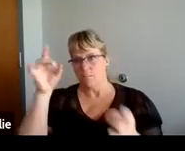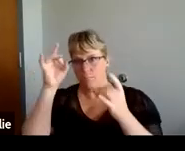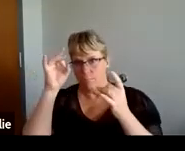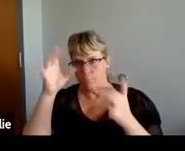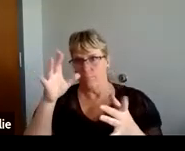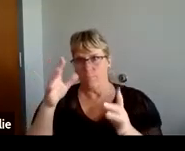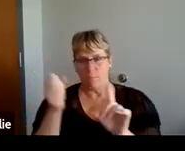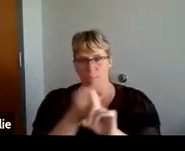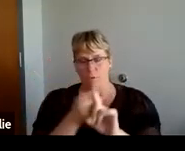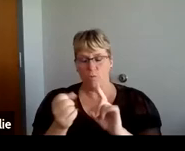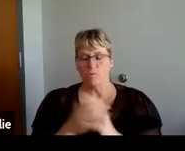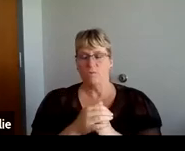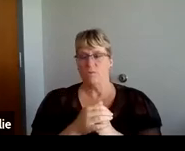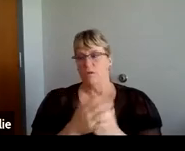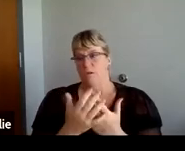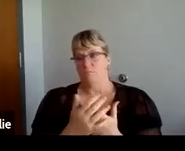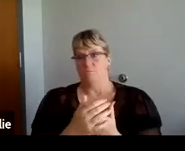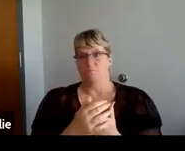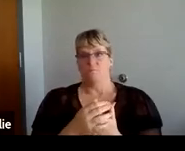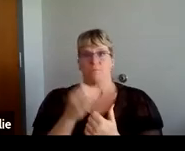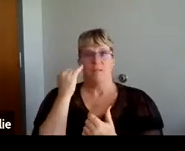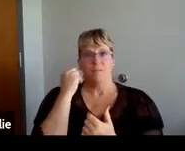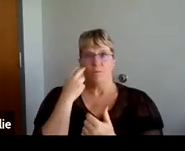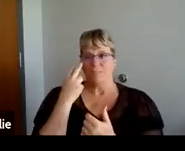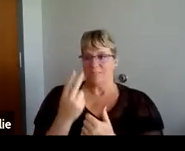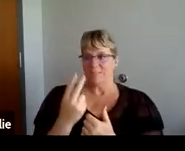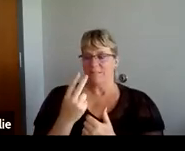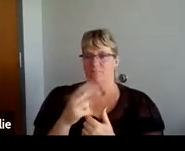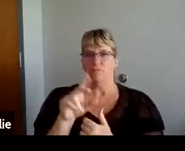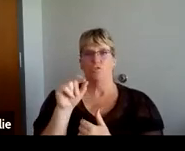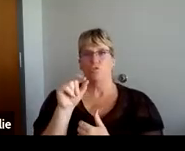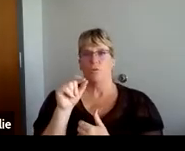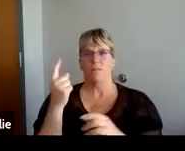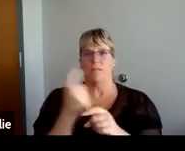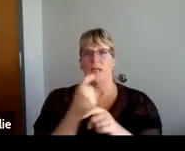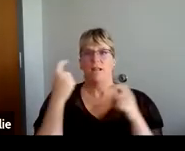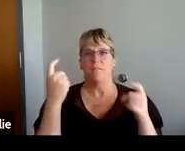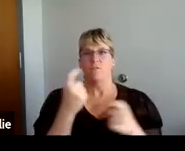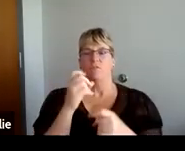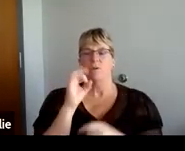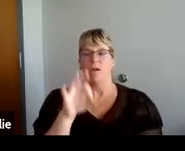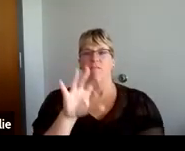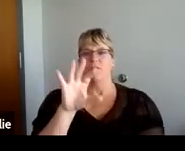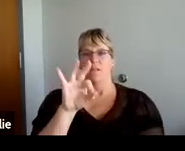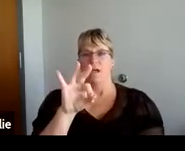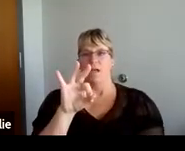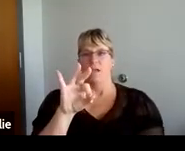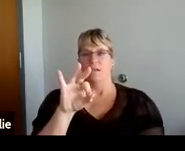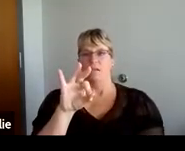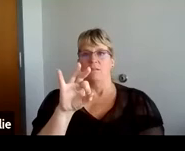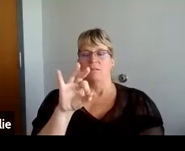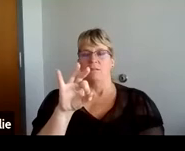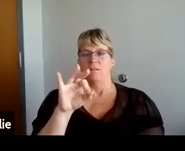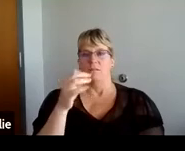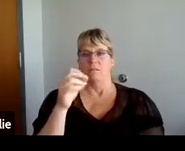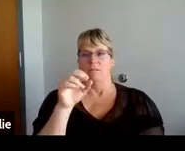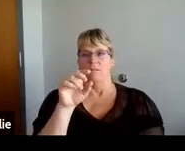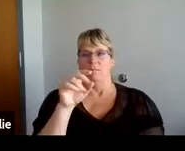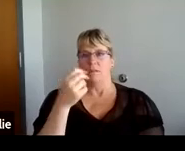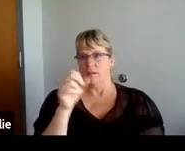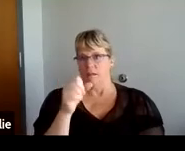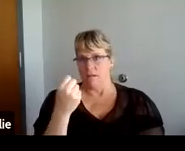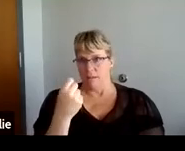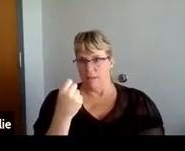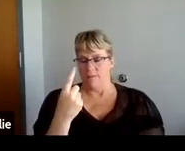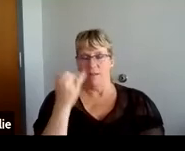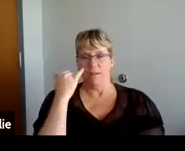to traumas, such as we're coming up on the 20th anniversary of 9/11. If the child, if